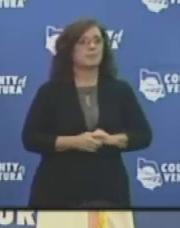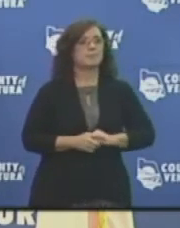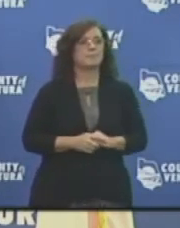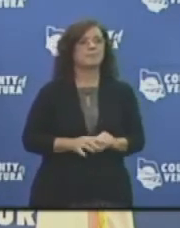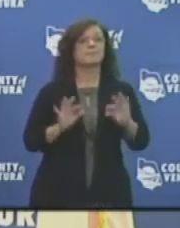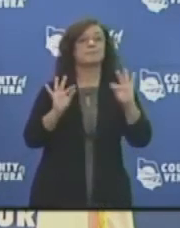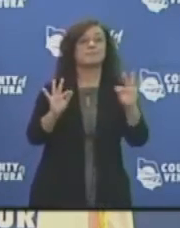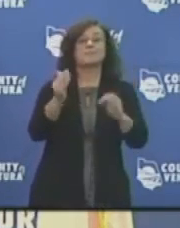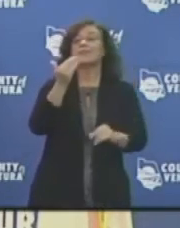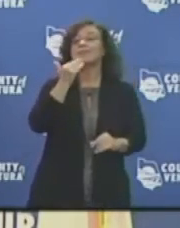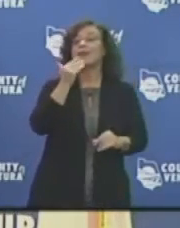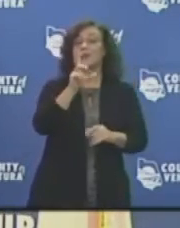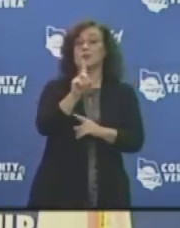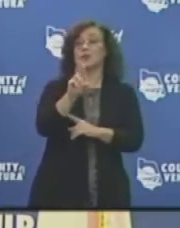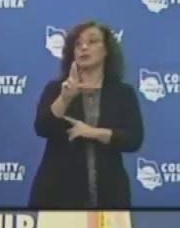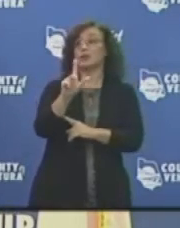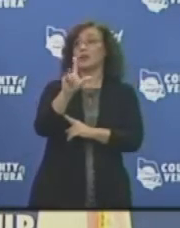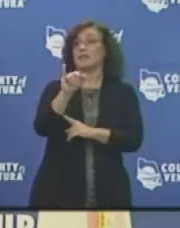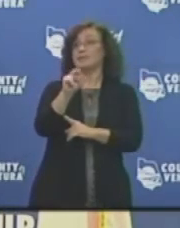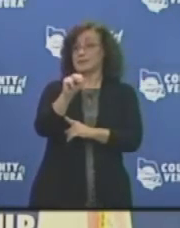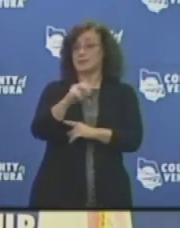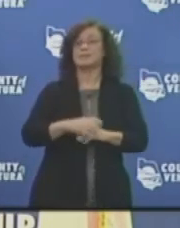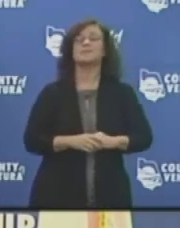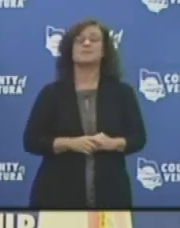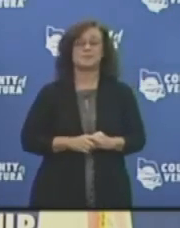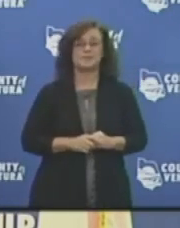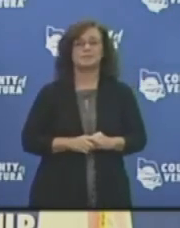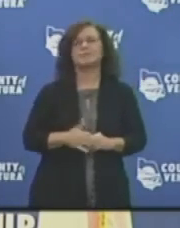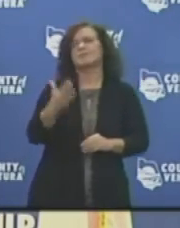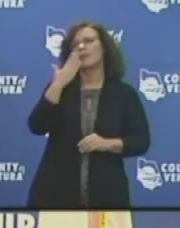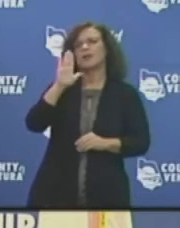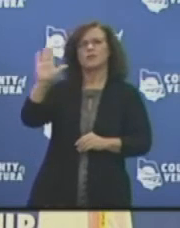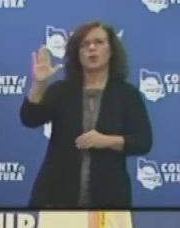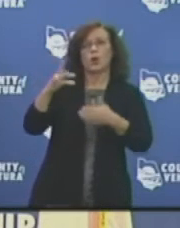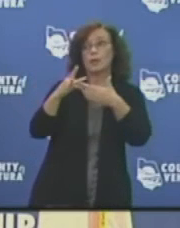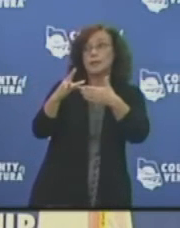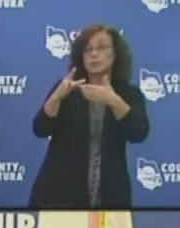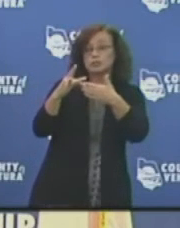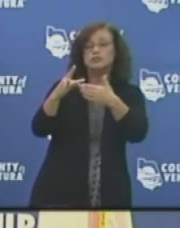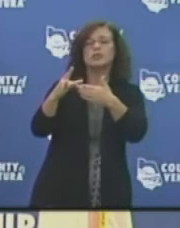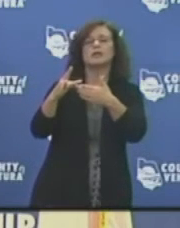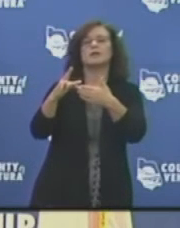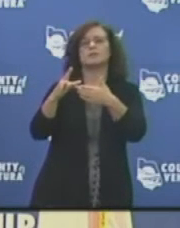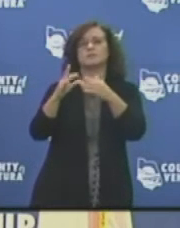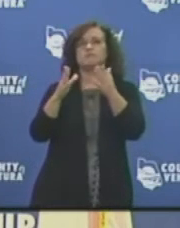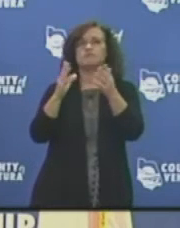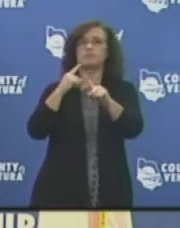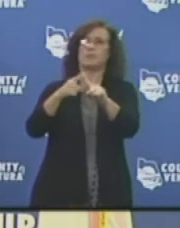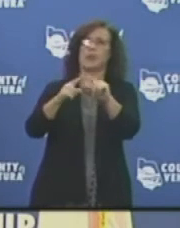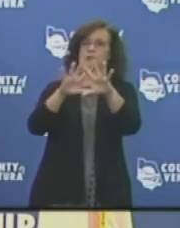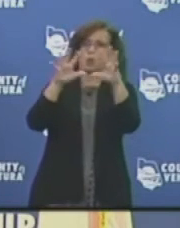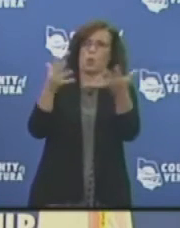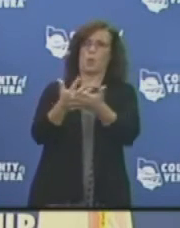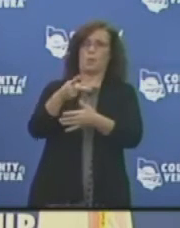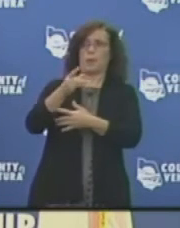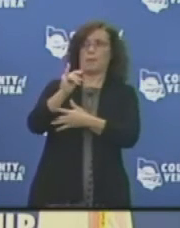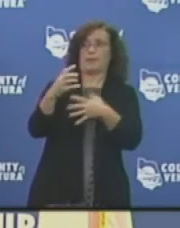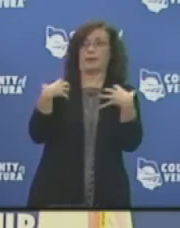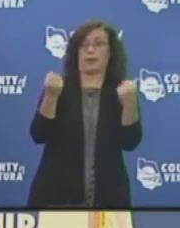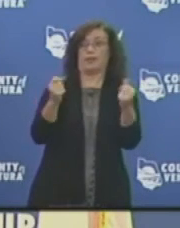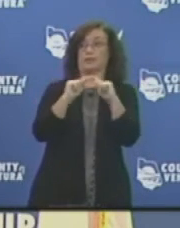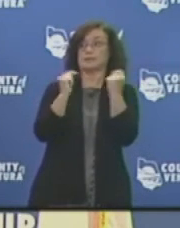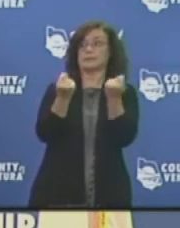Thank you, Dr. Levin, and thank you for your leadership and the entire public health team for their work during